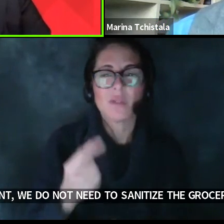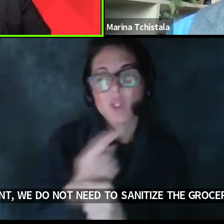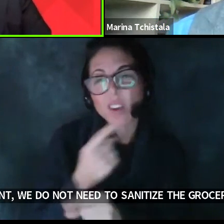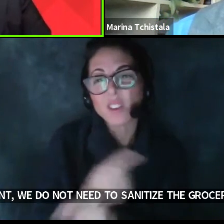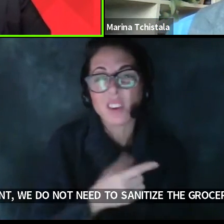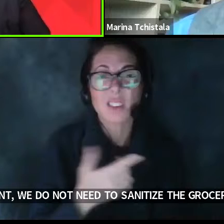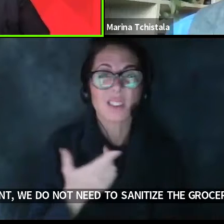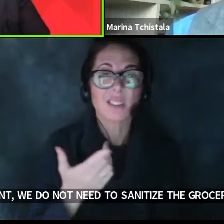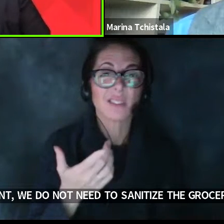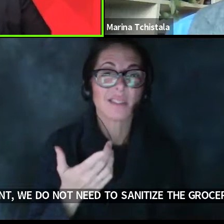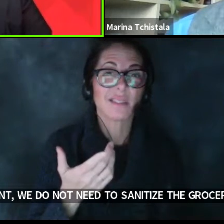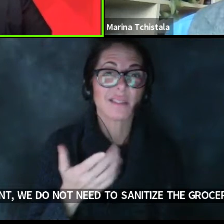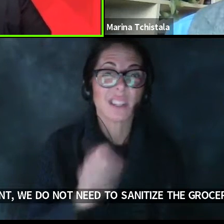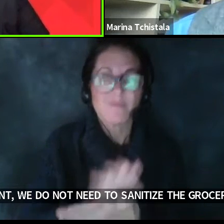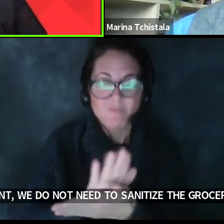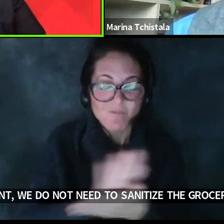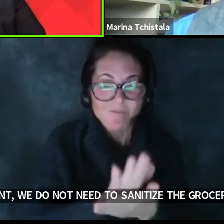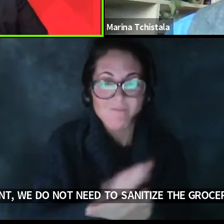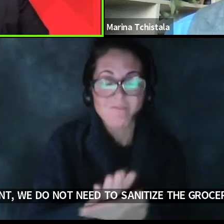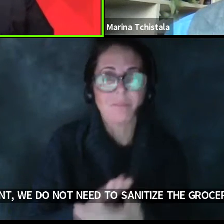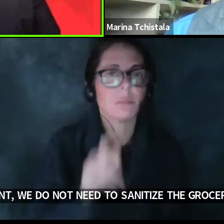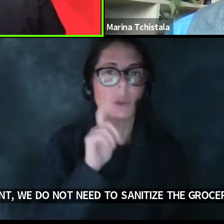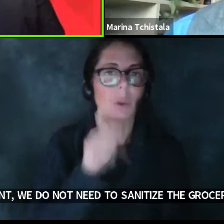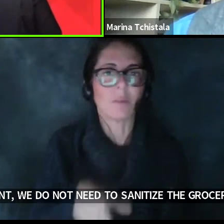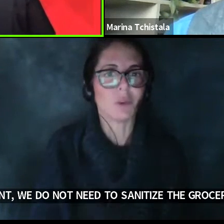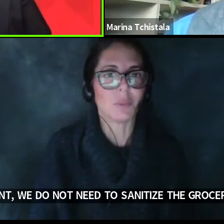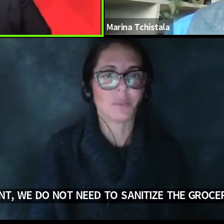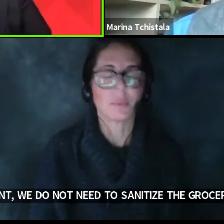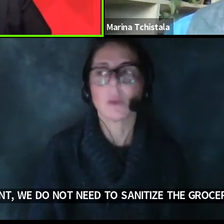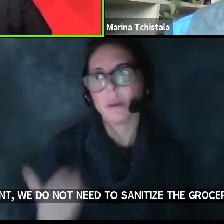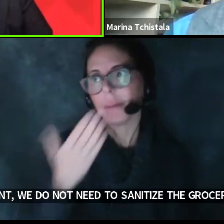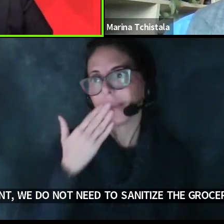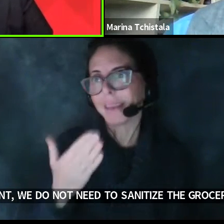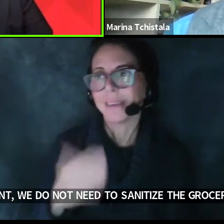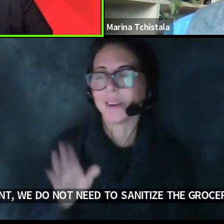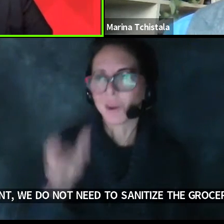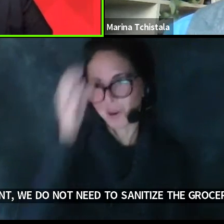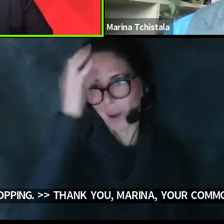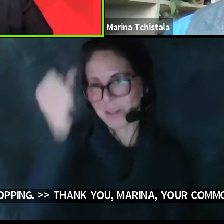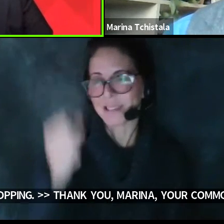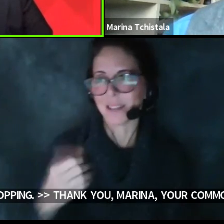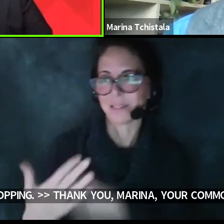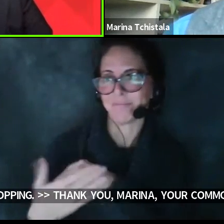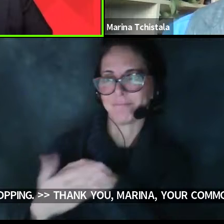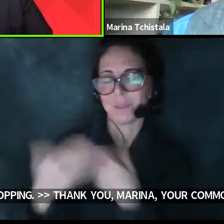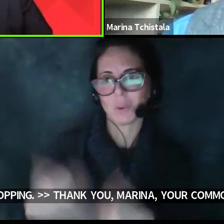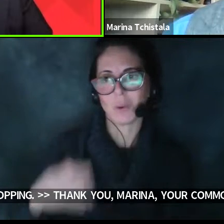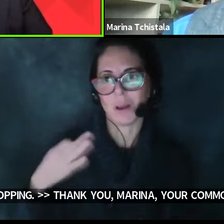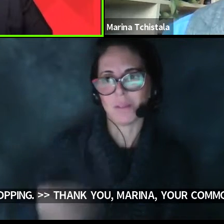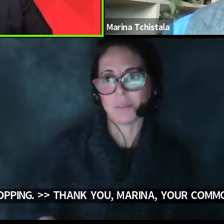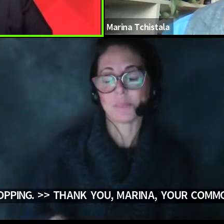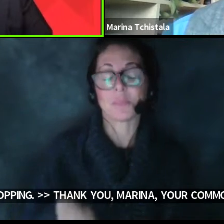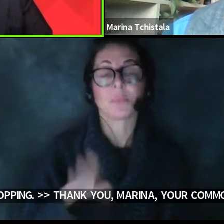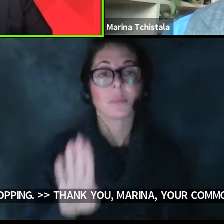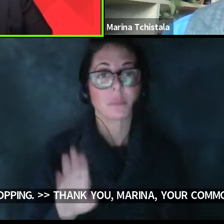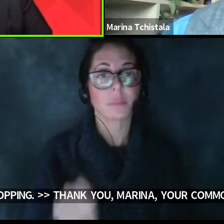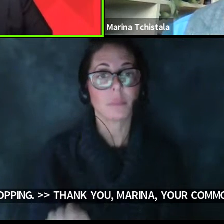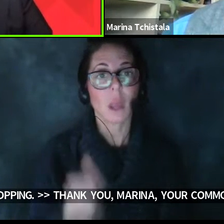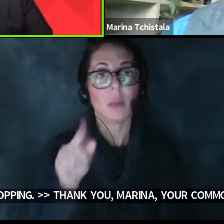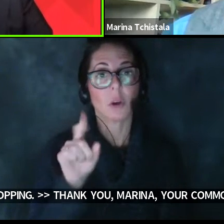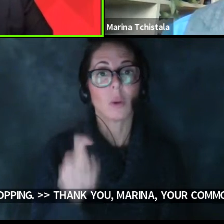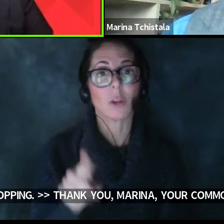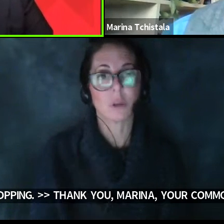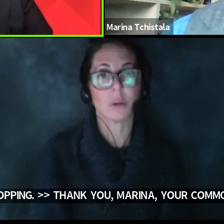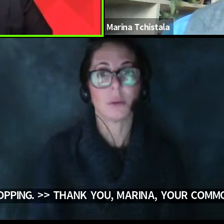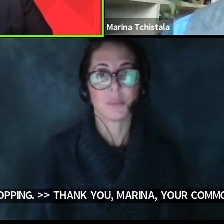Your common sense recommendations are very helpful. Can COVID-19 testing